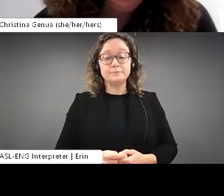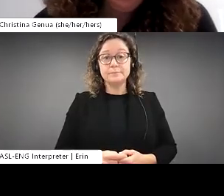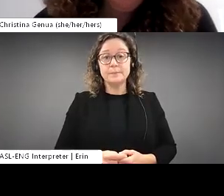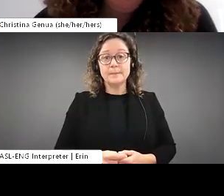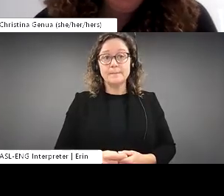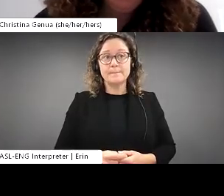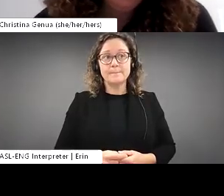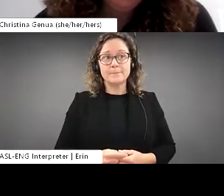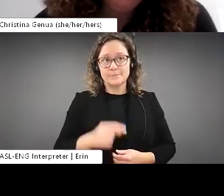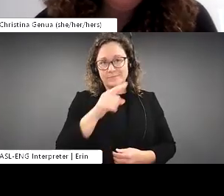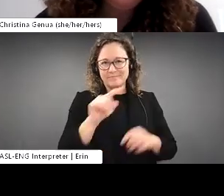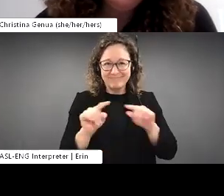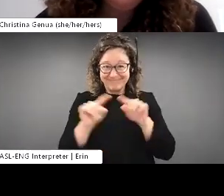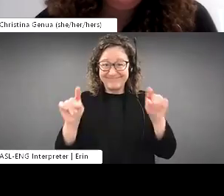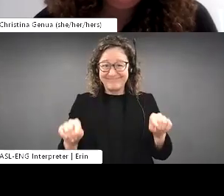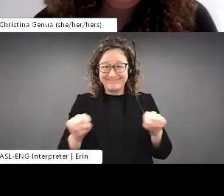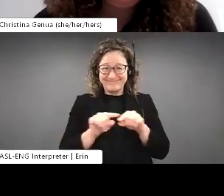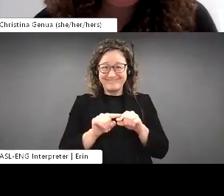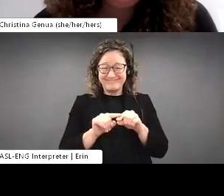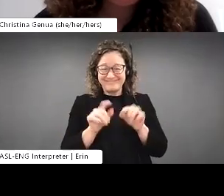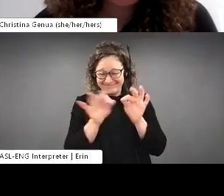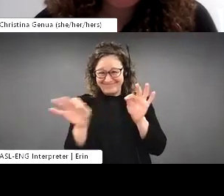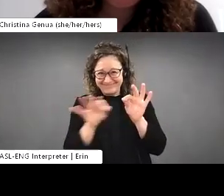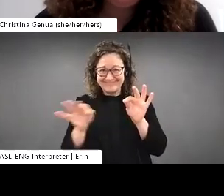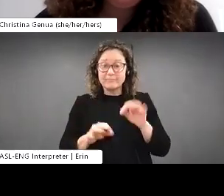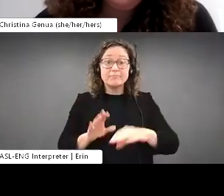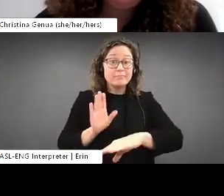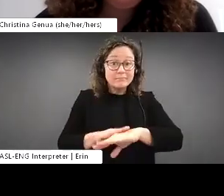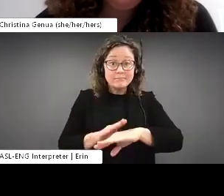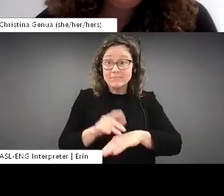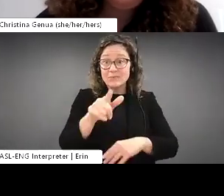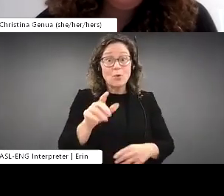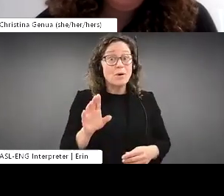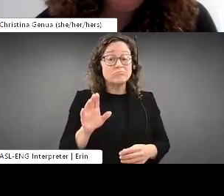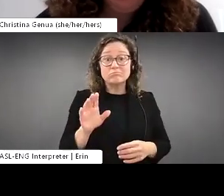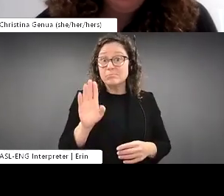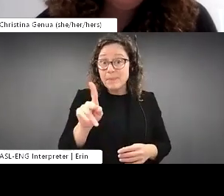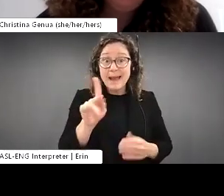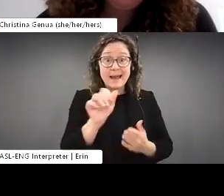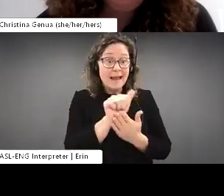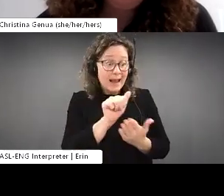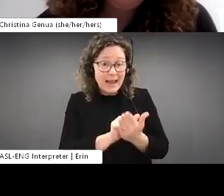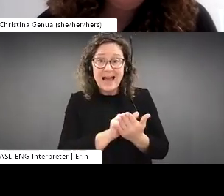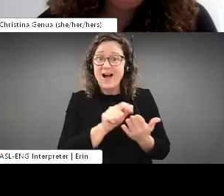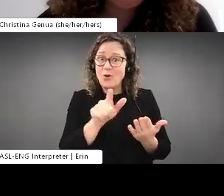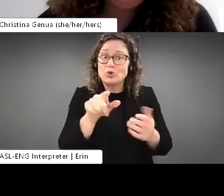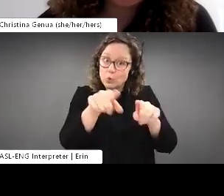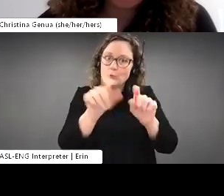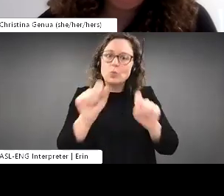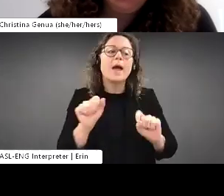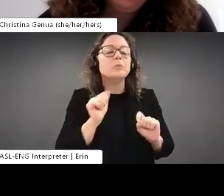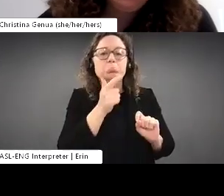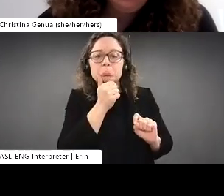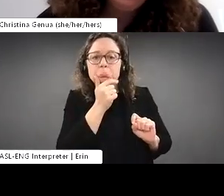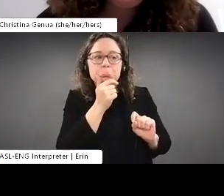So our little friend here is sharing with us that bank accounts are products like anything else that you might buy. So shop around for them by looking at